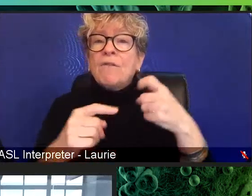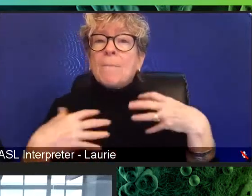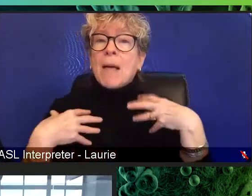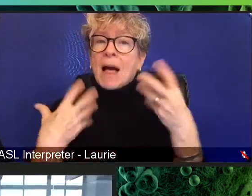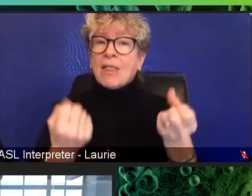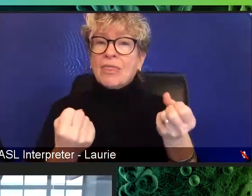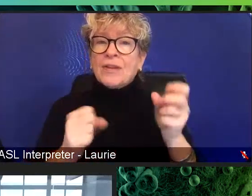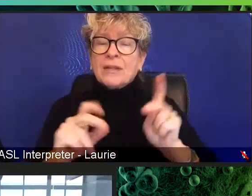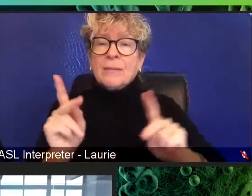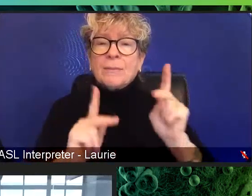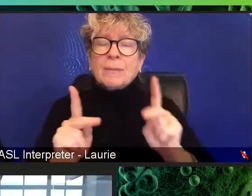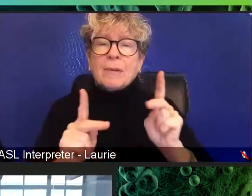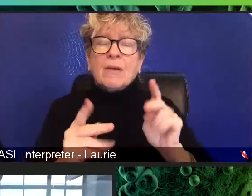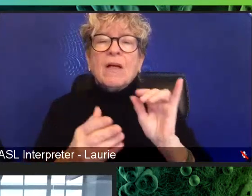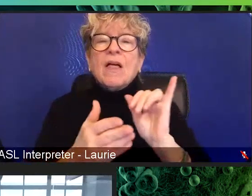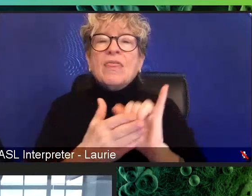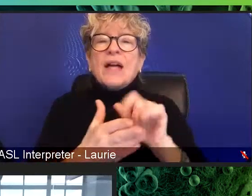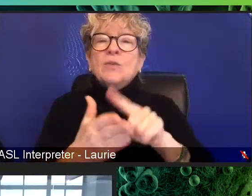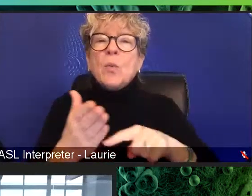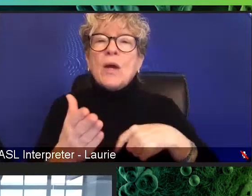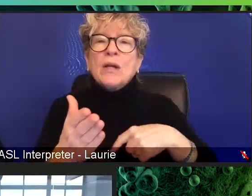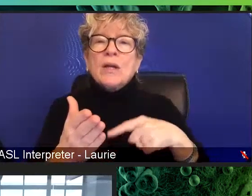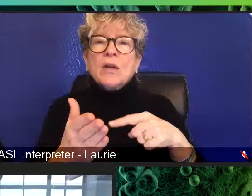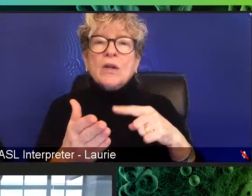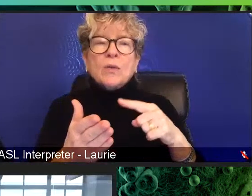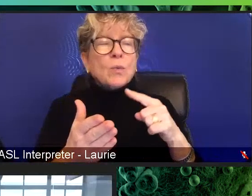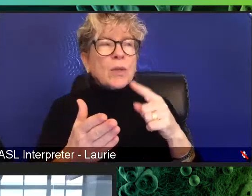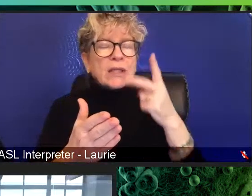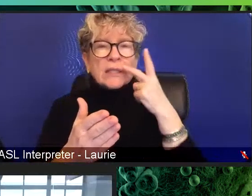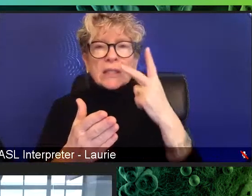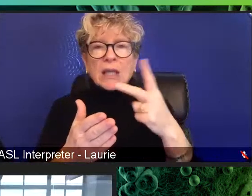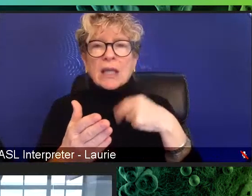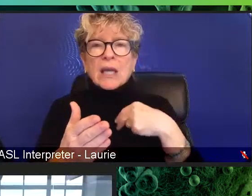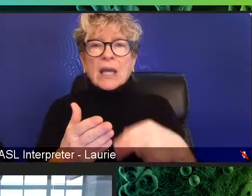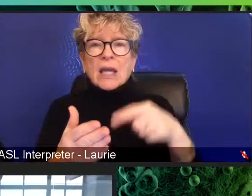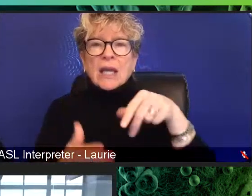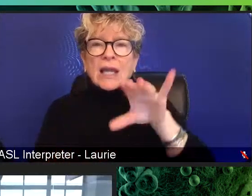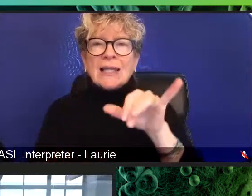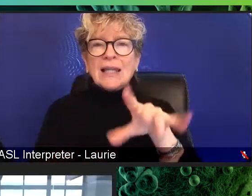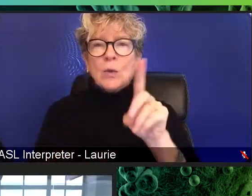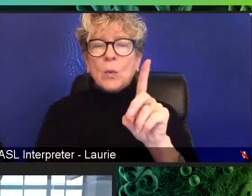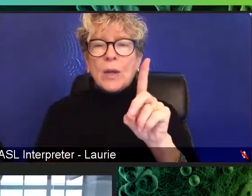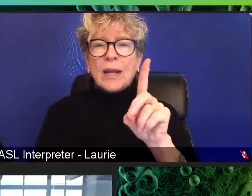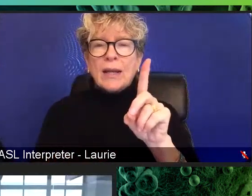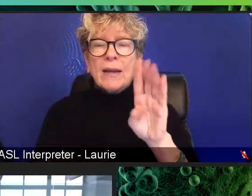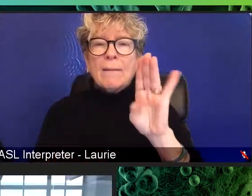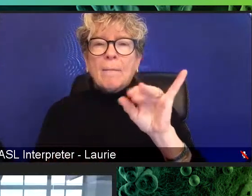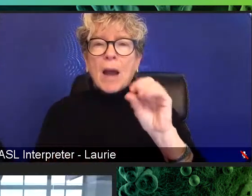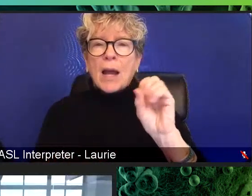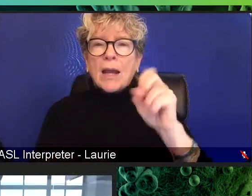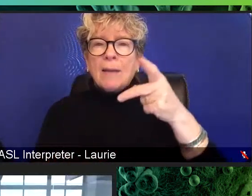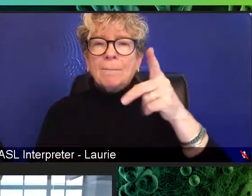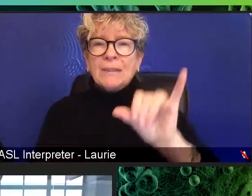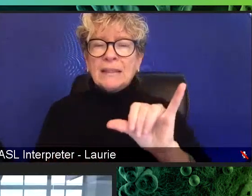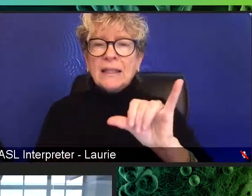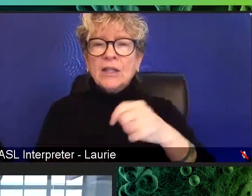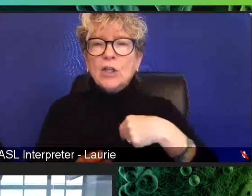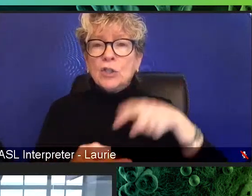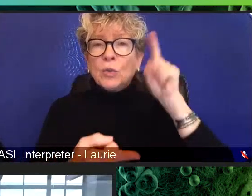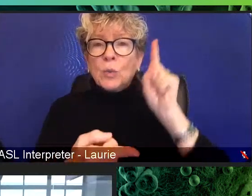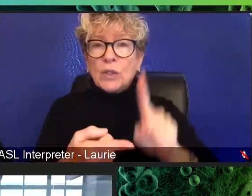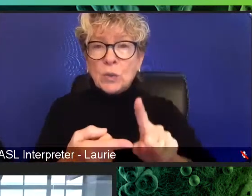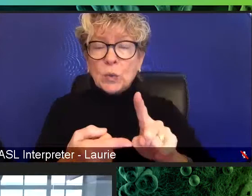contributes to what we see in liquid biopsies. And so there has been a lot of effort to try to reduce this. So obviously, it's some active area research that